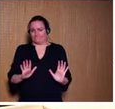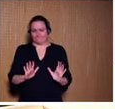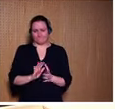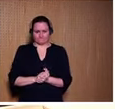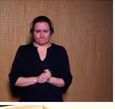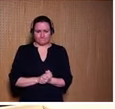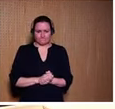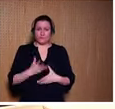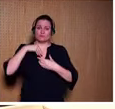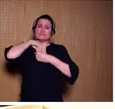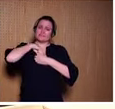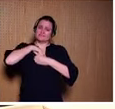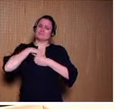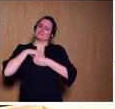me.